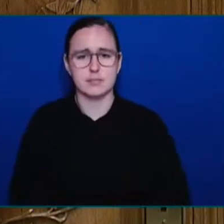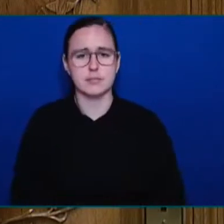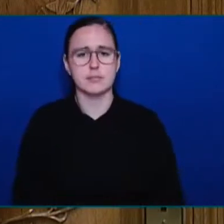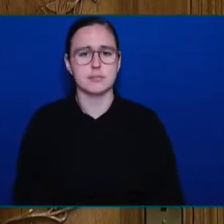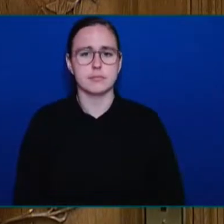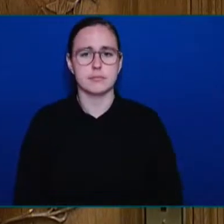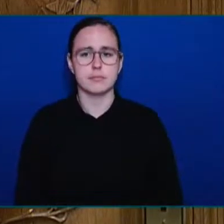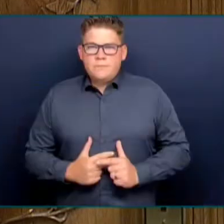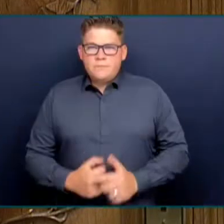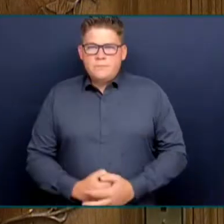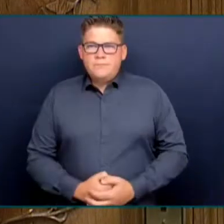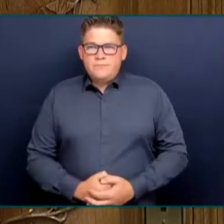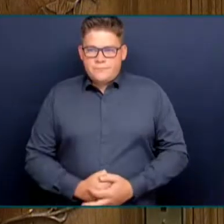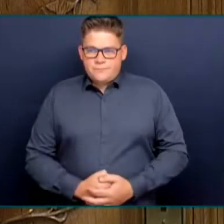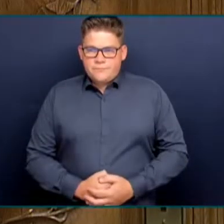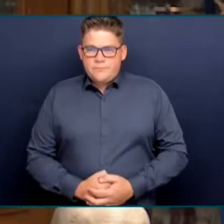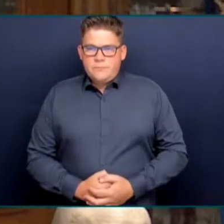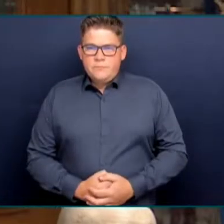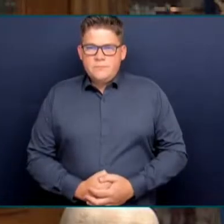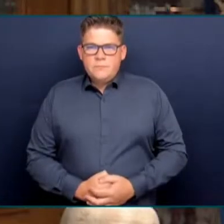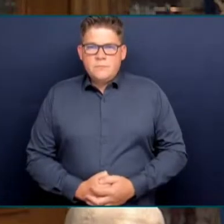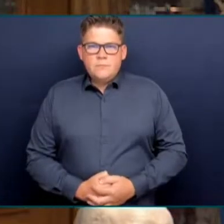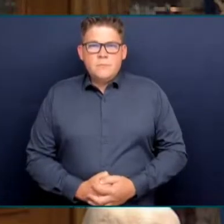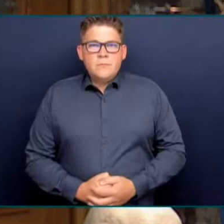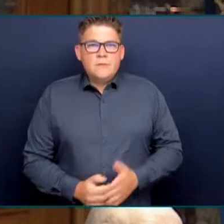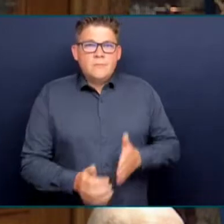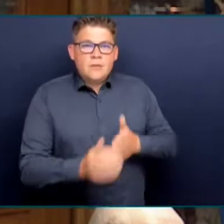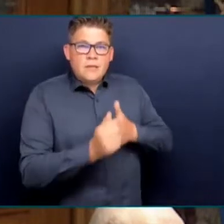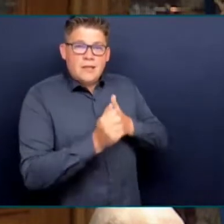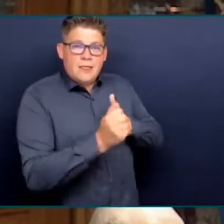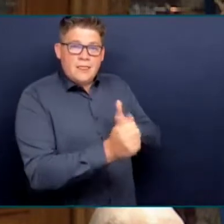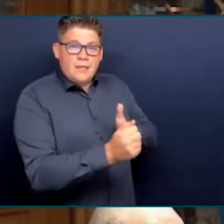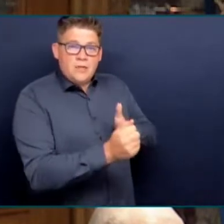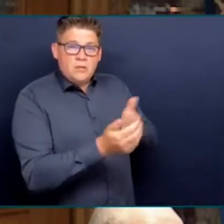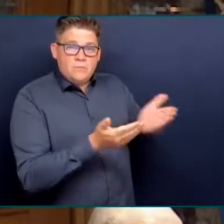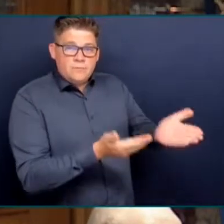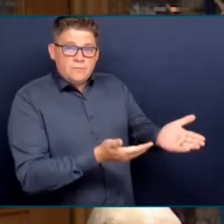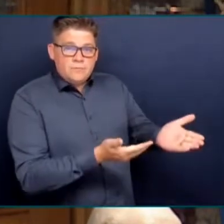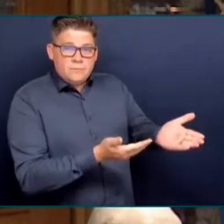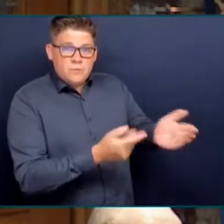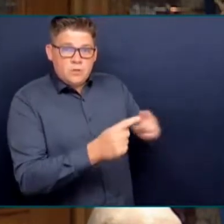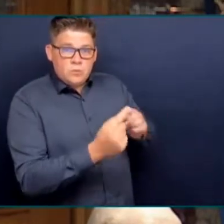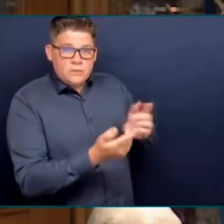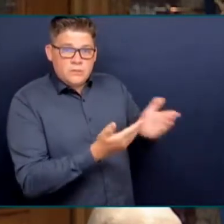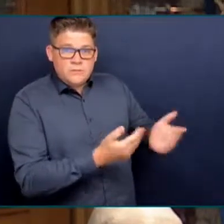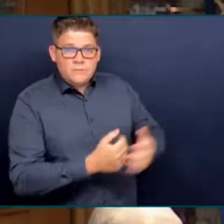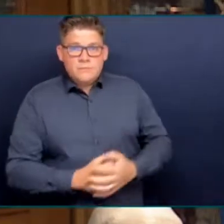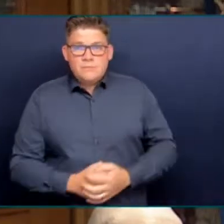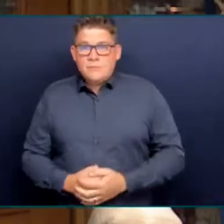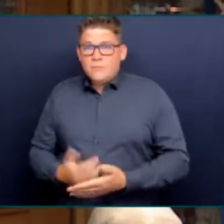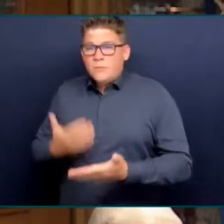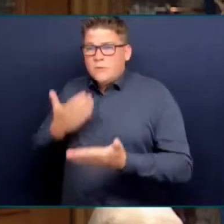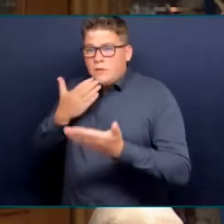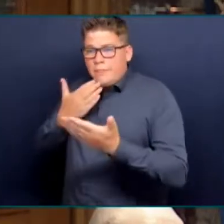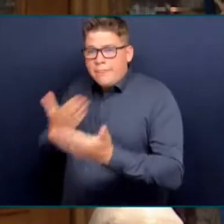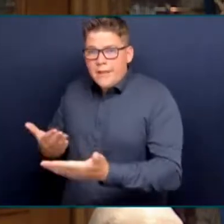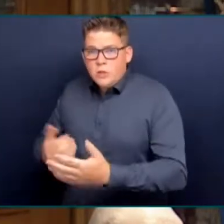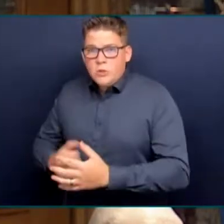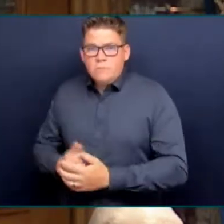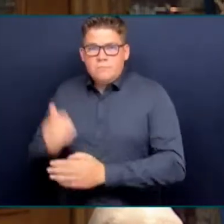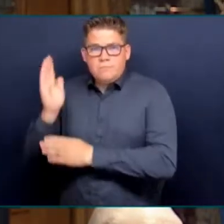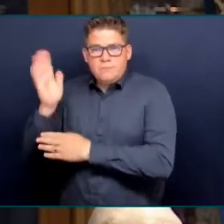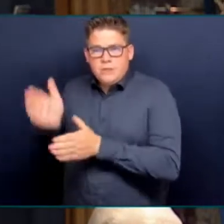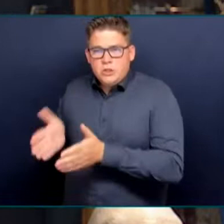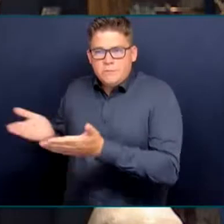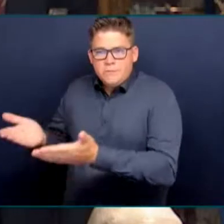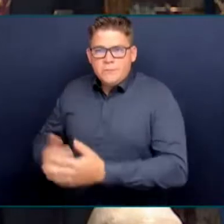Leader of the third party, supplemental. Thank you, Honourable Speaker. And I hear the list of actions. I'm not sure it